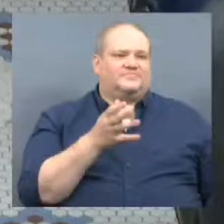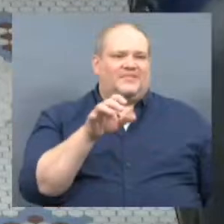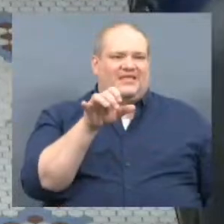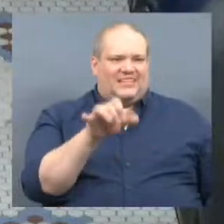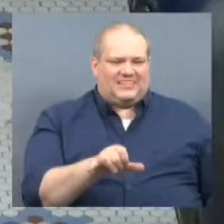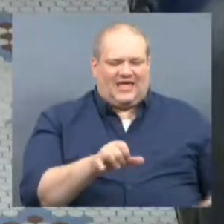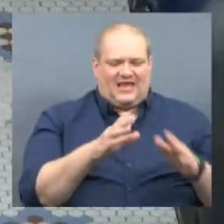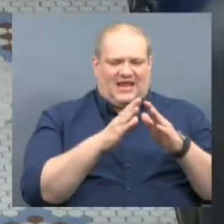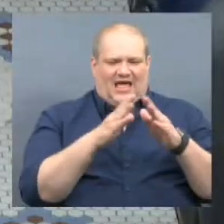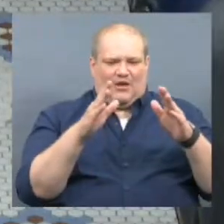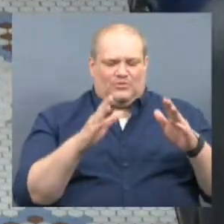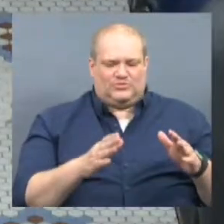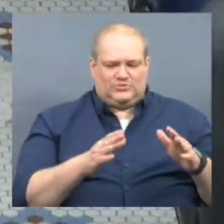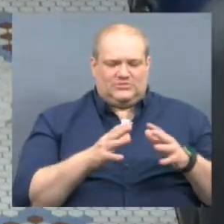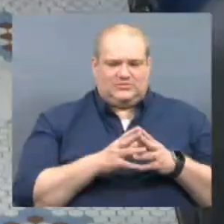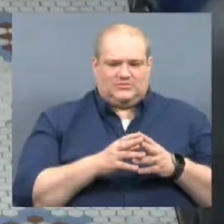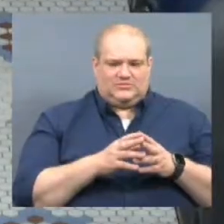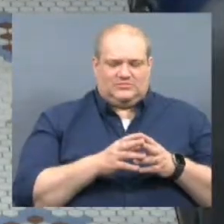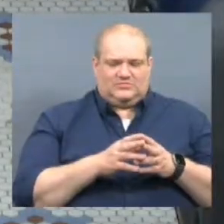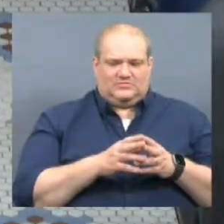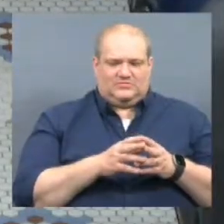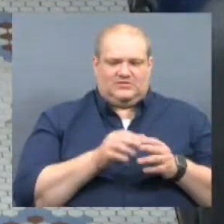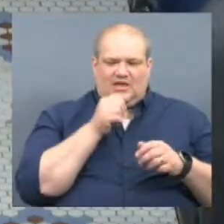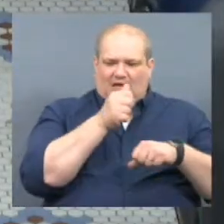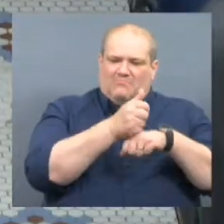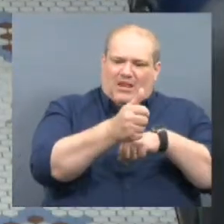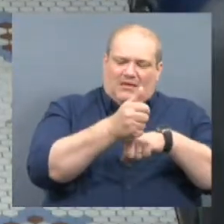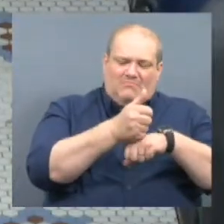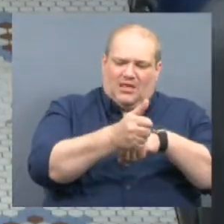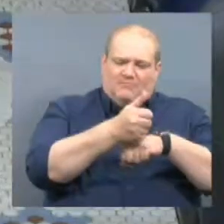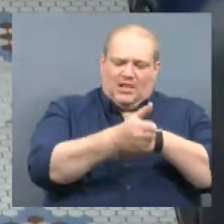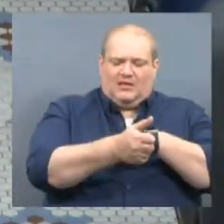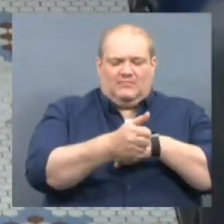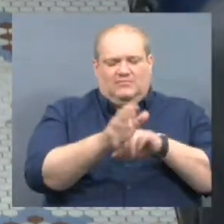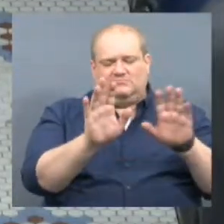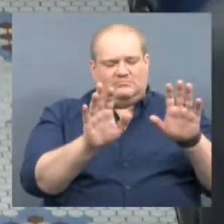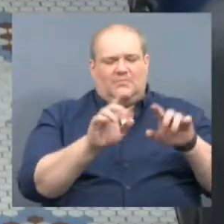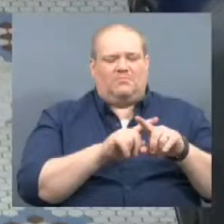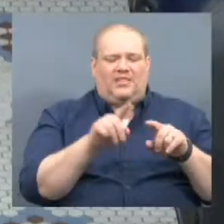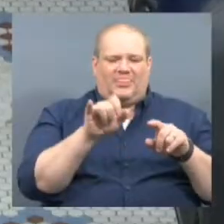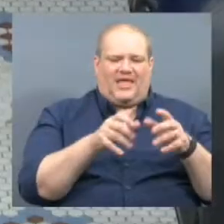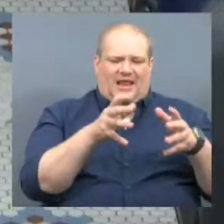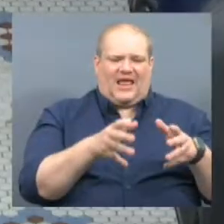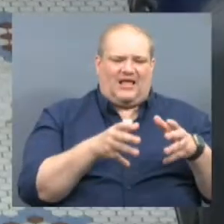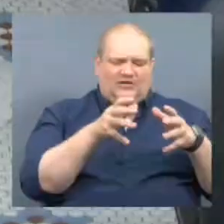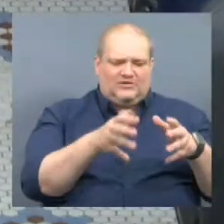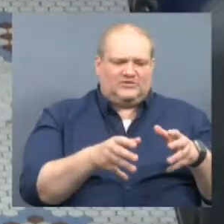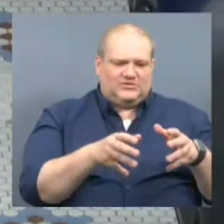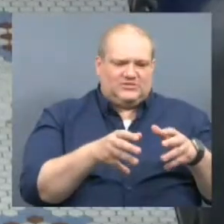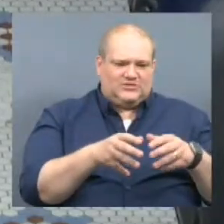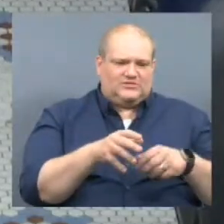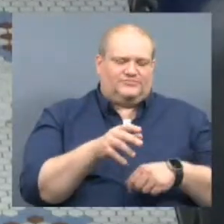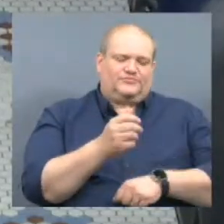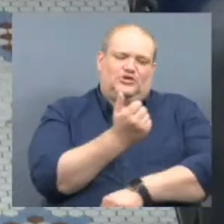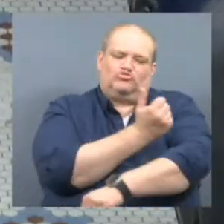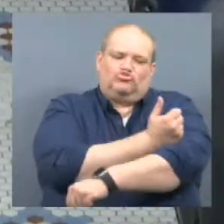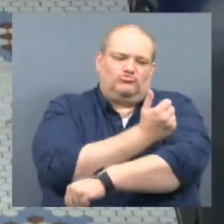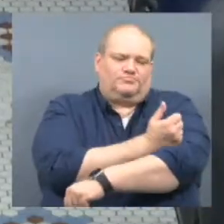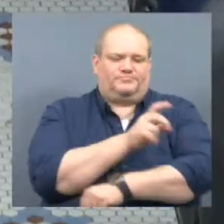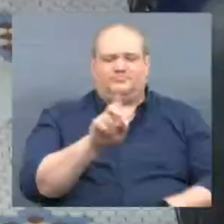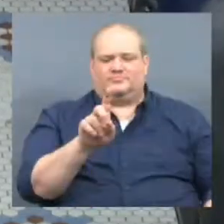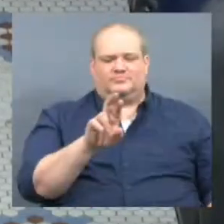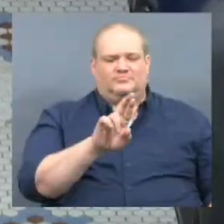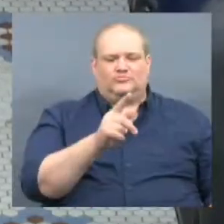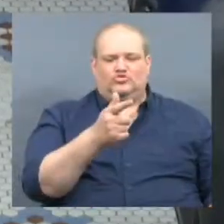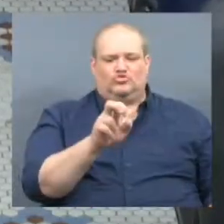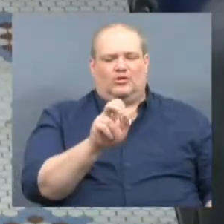that particular house, I'm not gonna just point fingers at things, but it's been nothing but a drug haven. I mean, it's just been